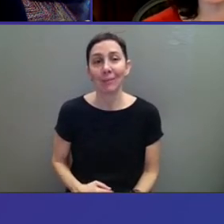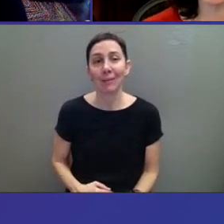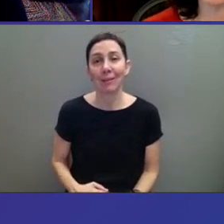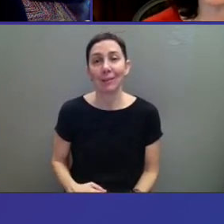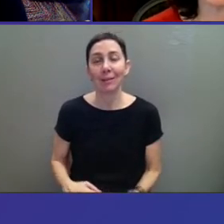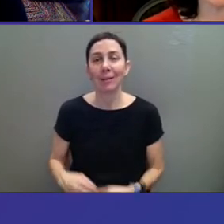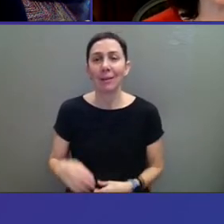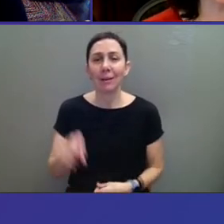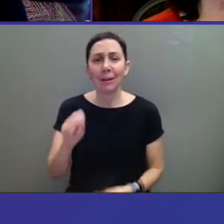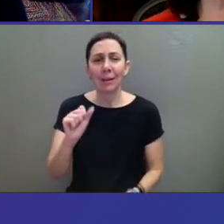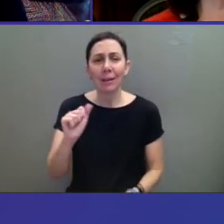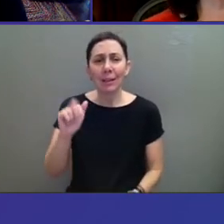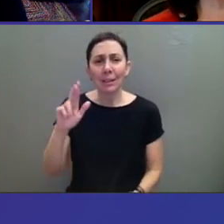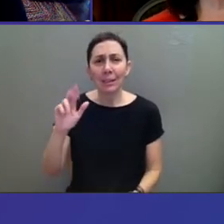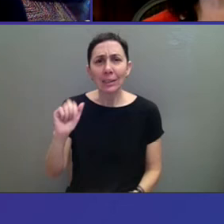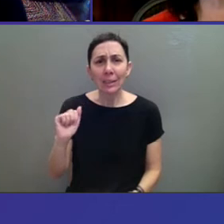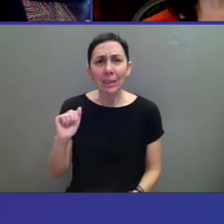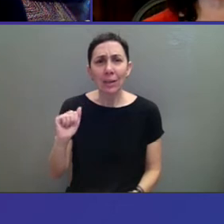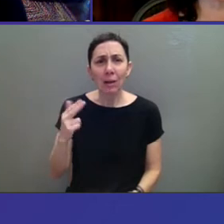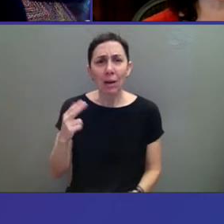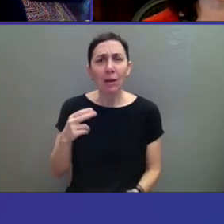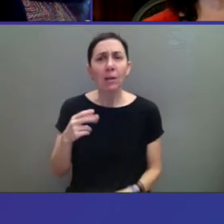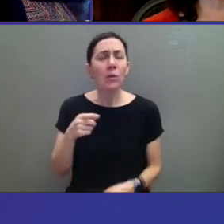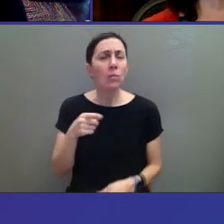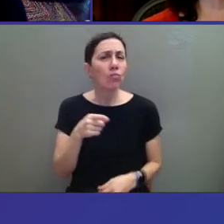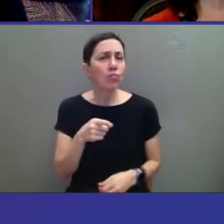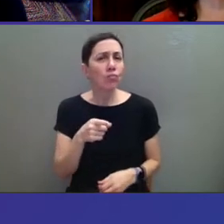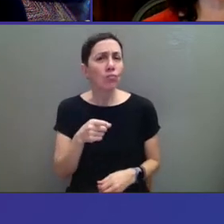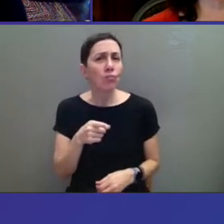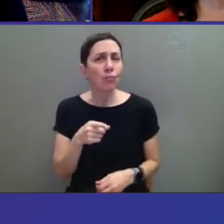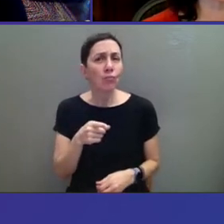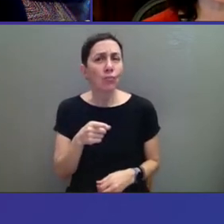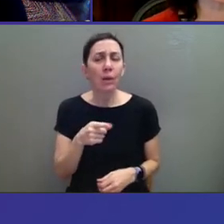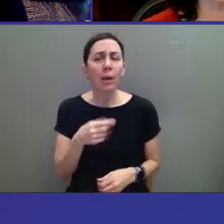Sarah, what have you heard from the